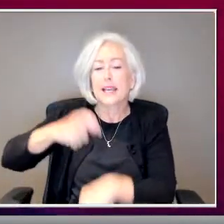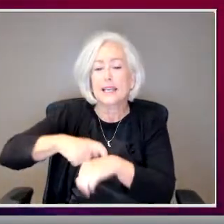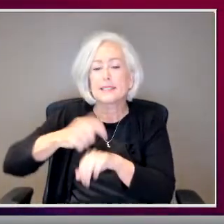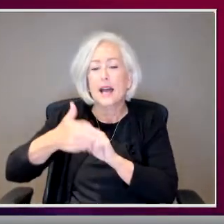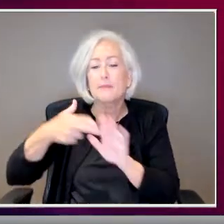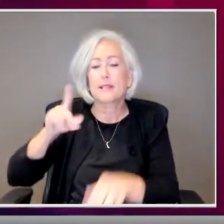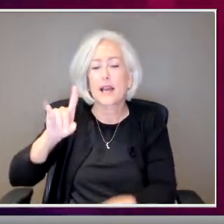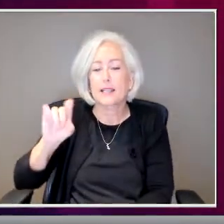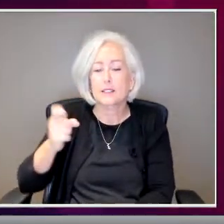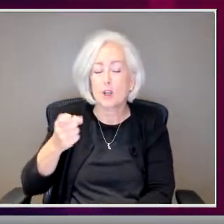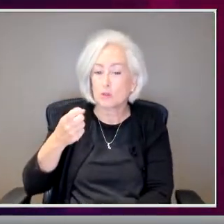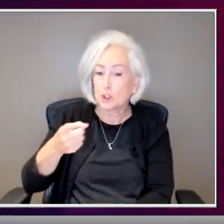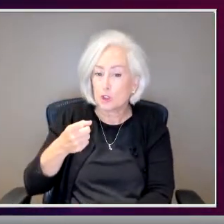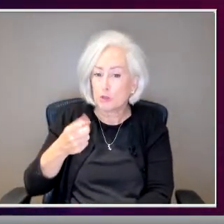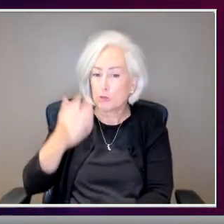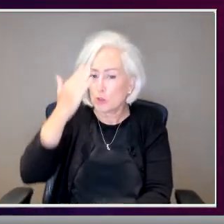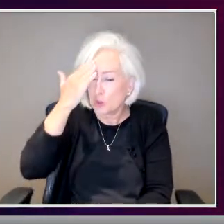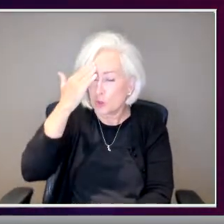you had a weakened heart?